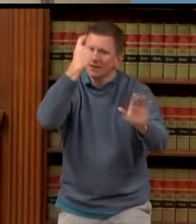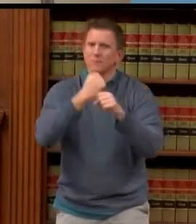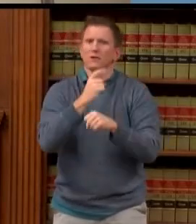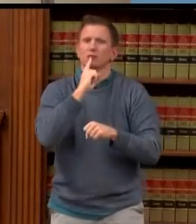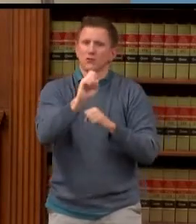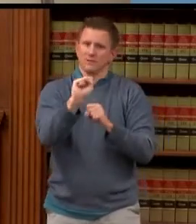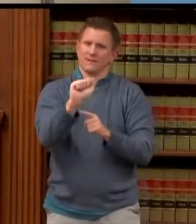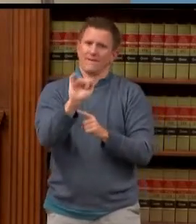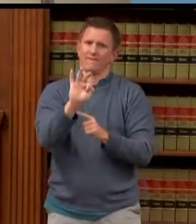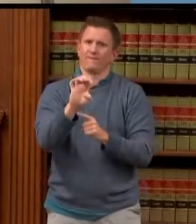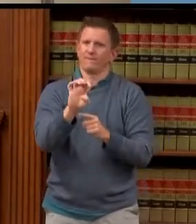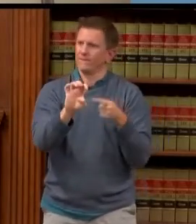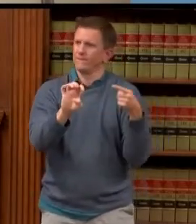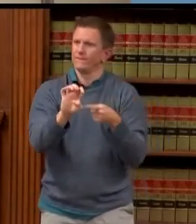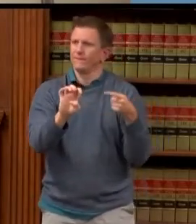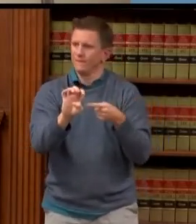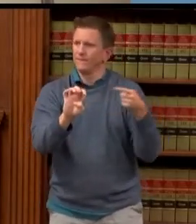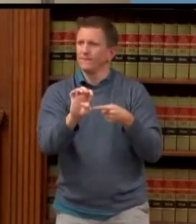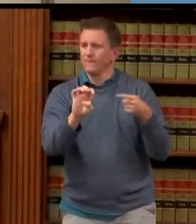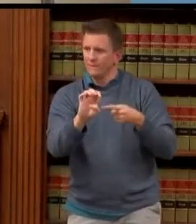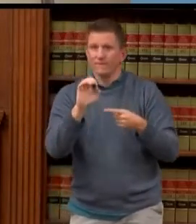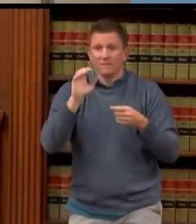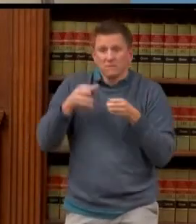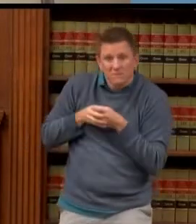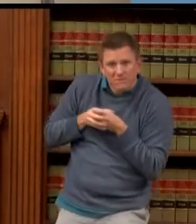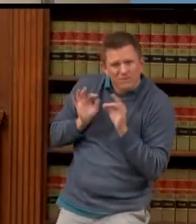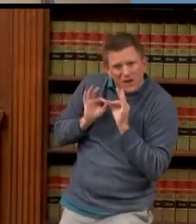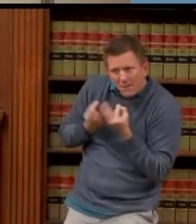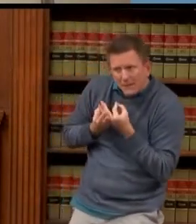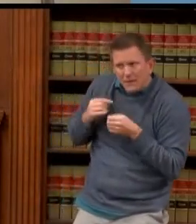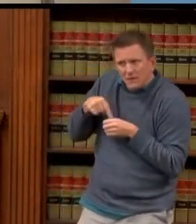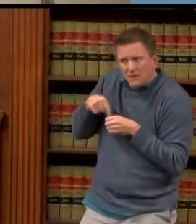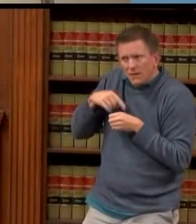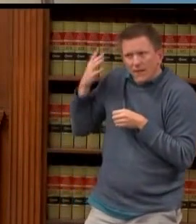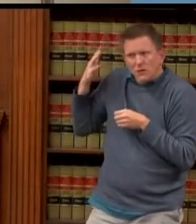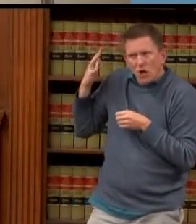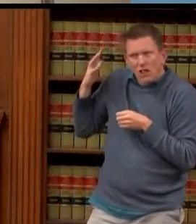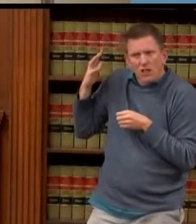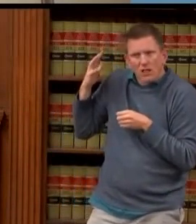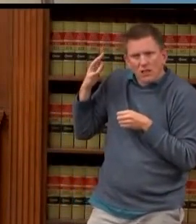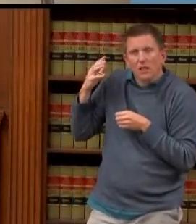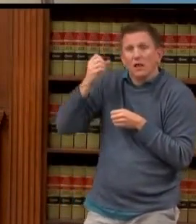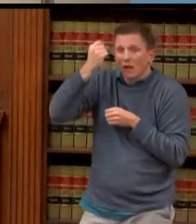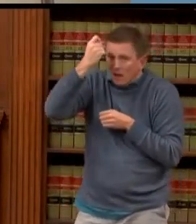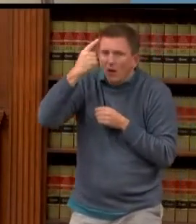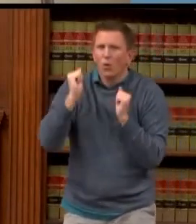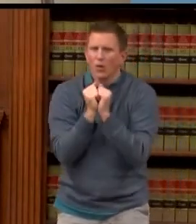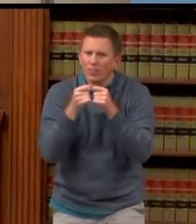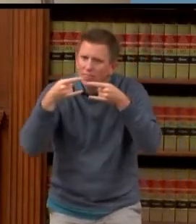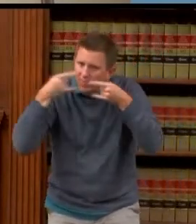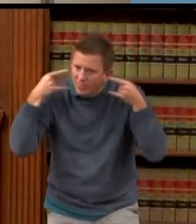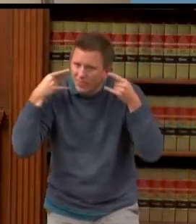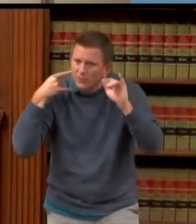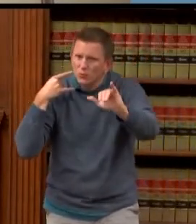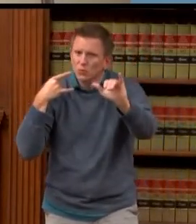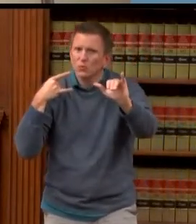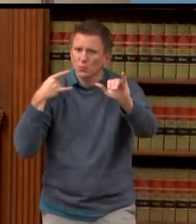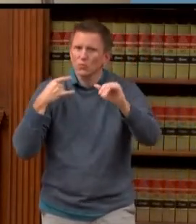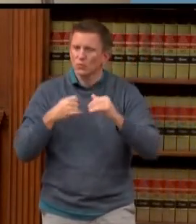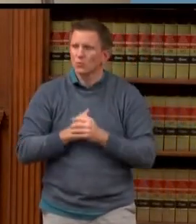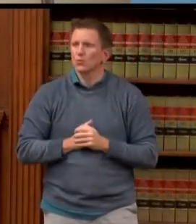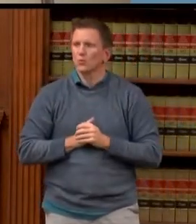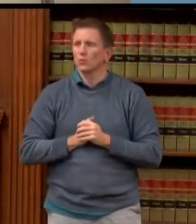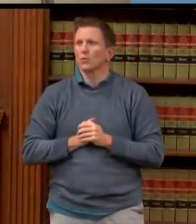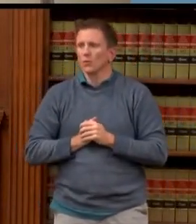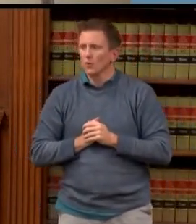With your household, and with face coverings on. So I just want to reinforce that, because again, we recognize